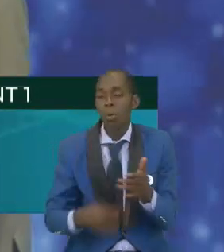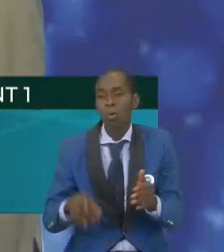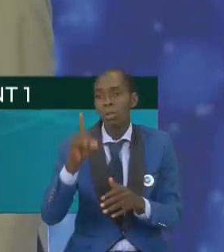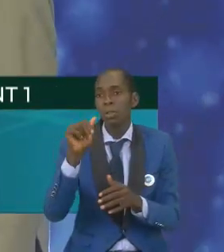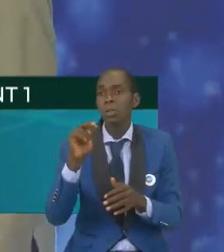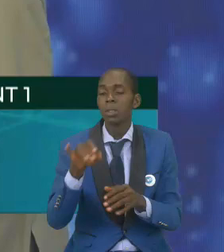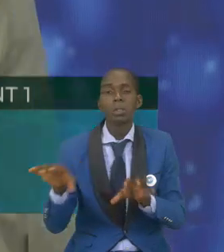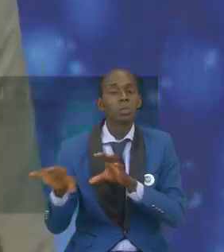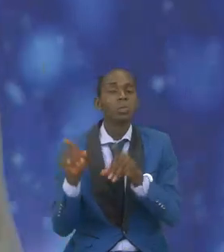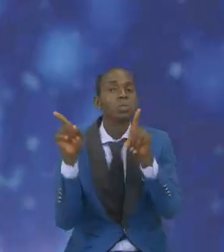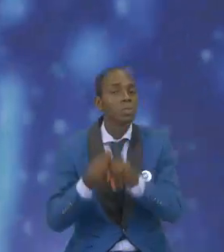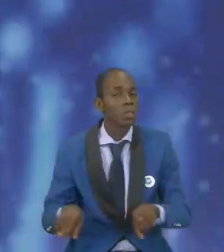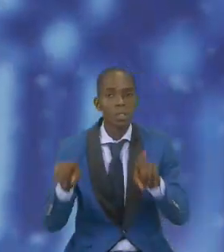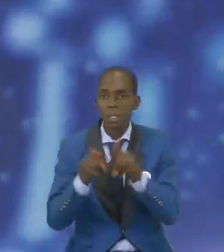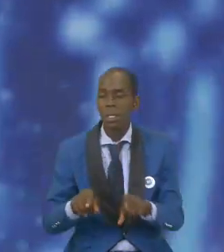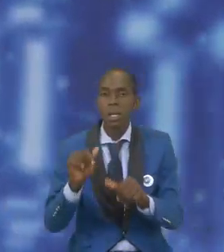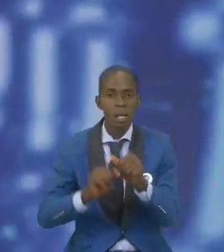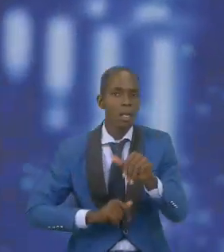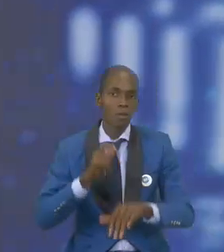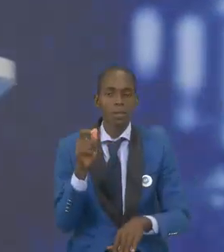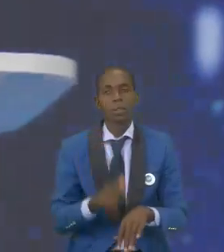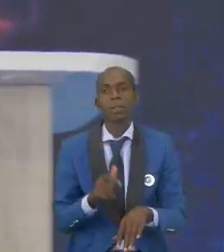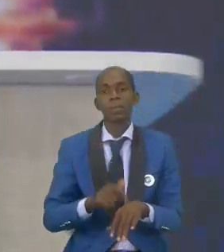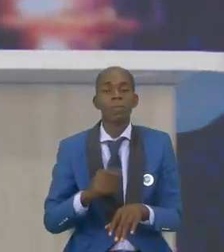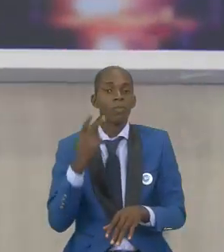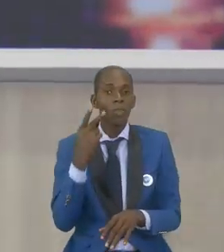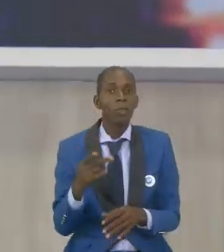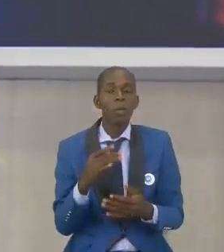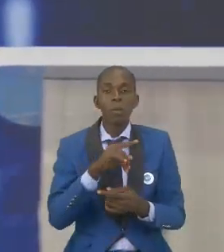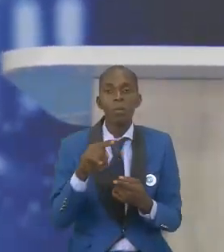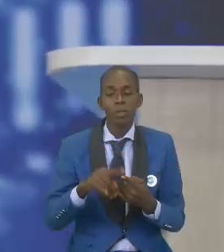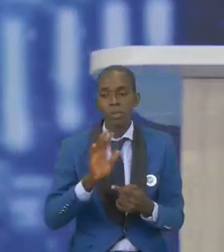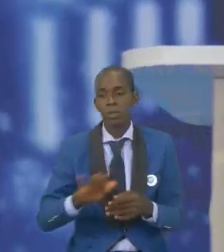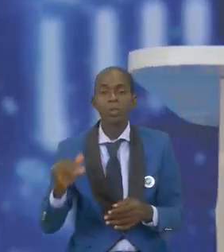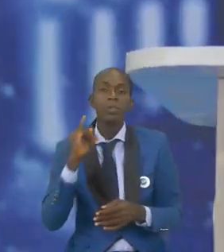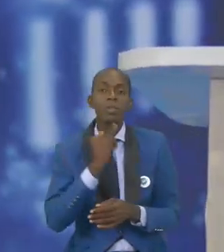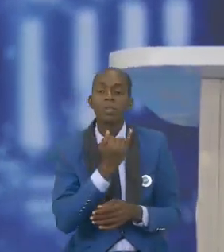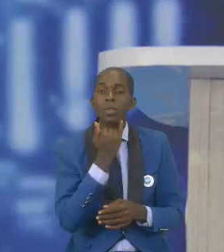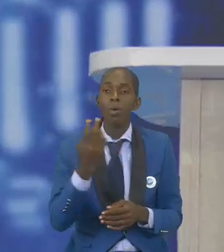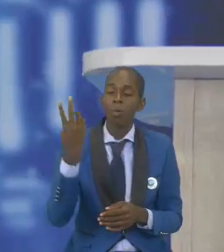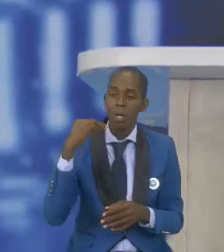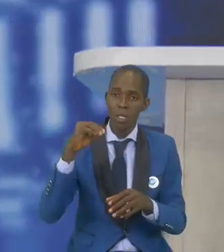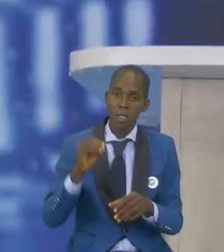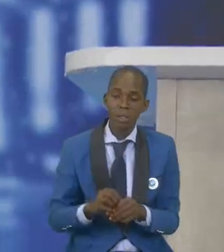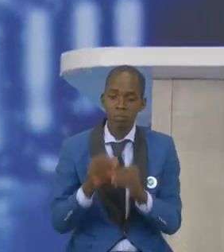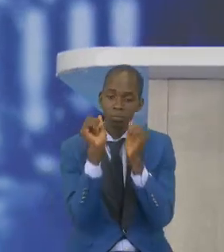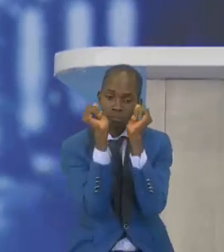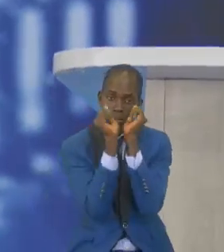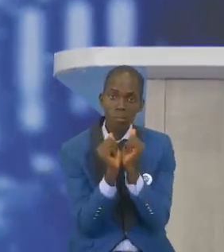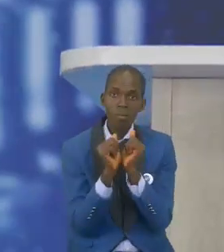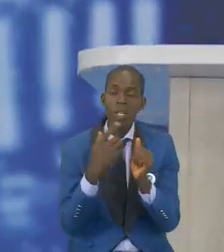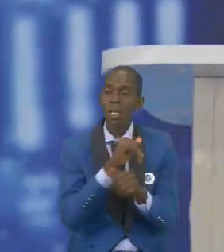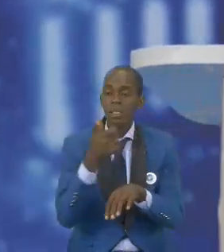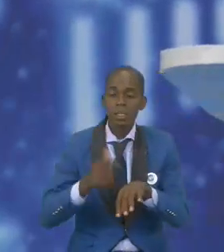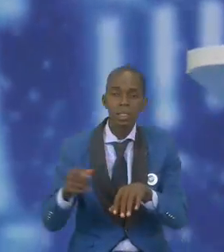the children of Israel were in captivity, if they will pray looking towards